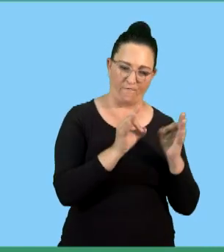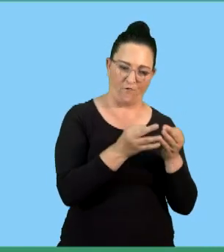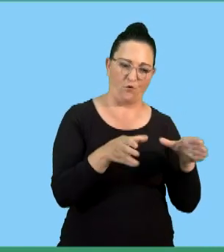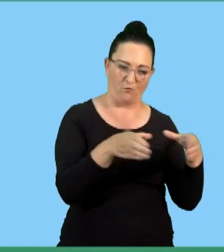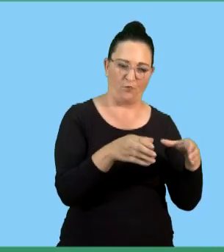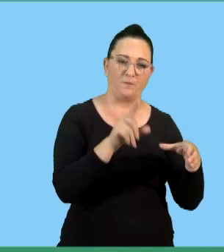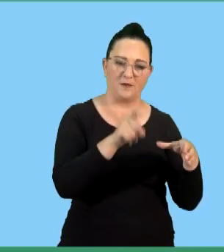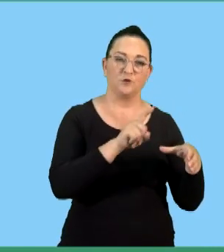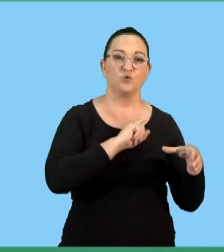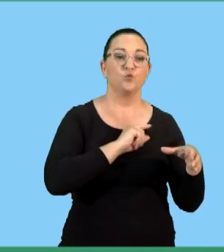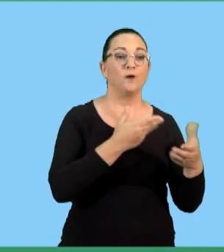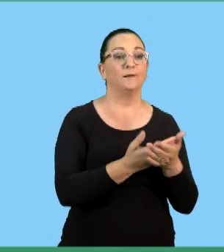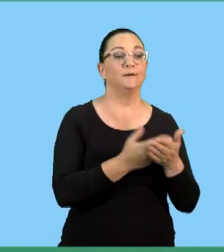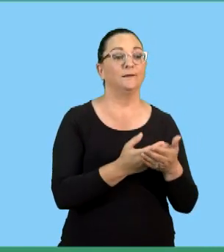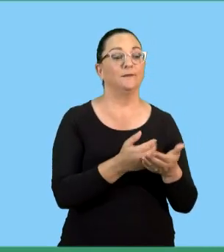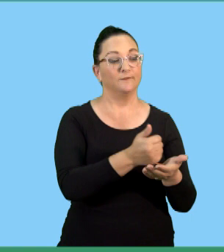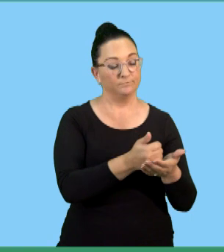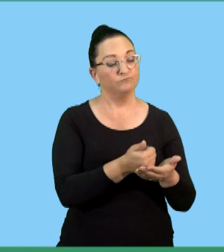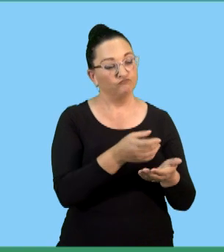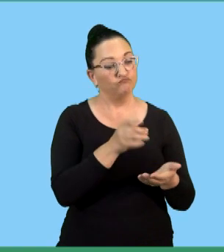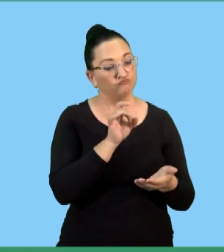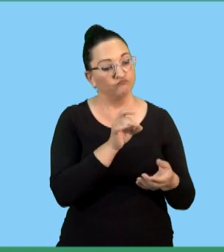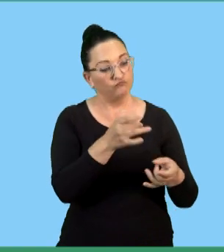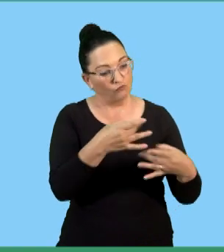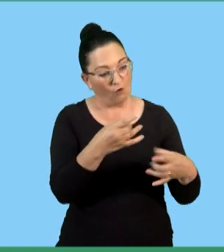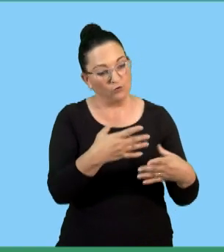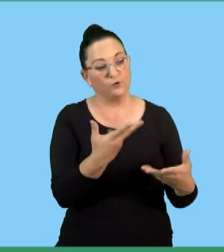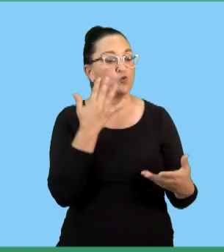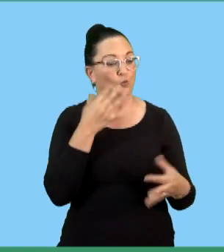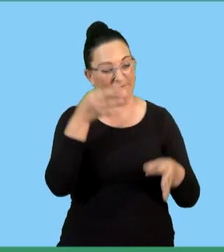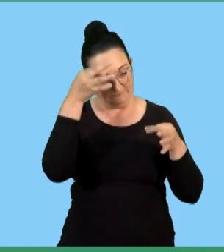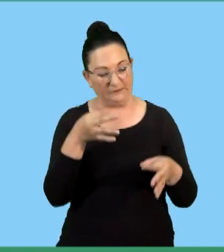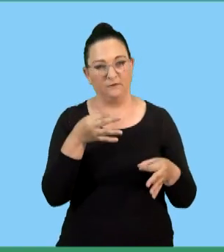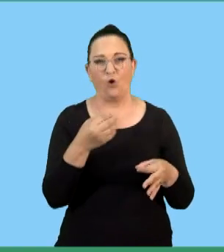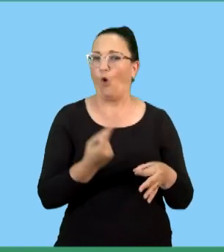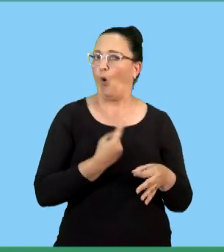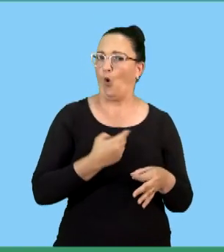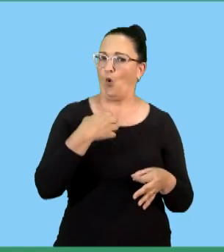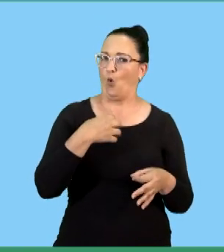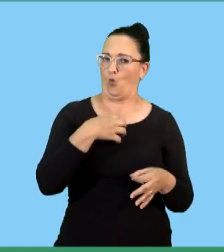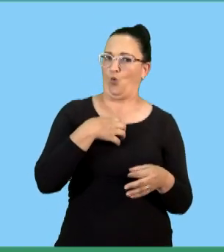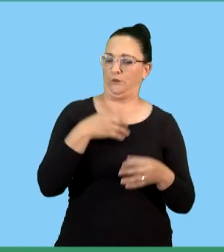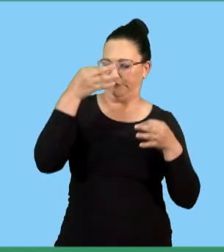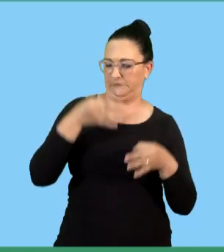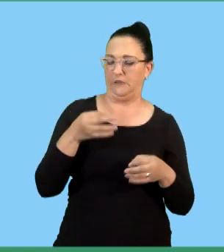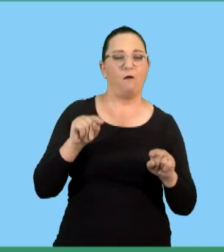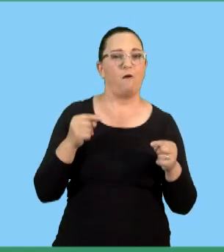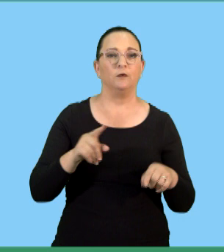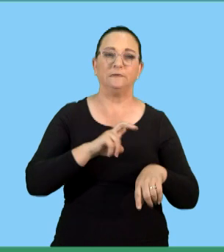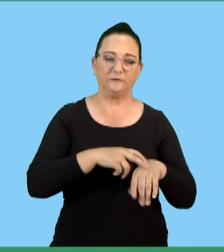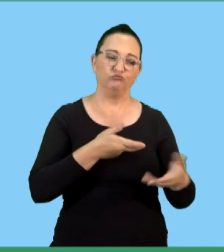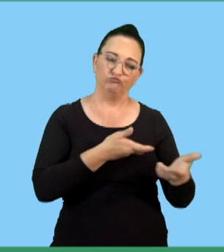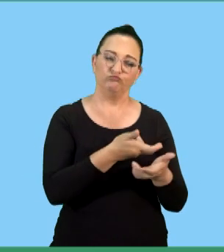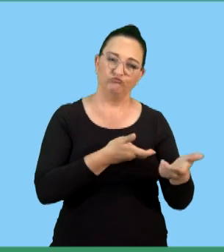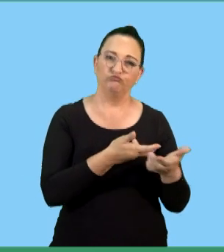whereby employees should be accommodated in decision making. As the employer, I can't just on my own make any decision